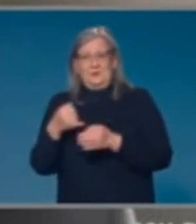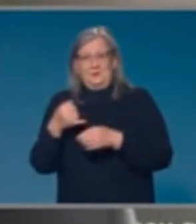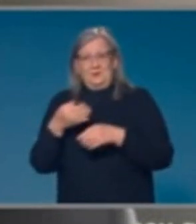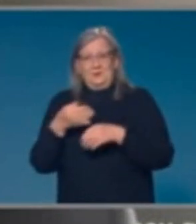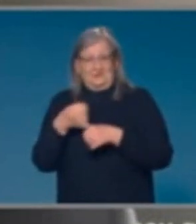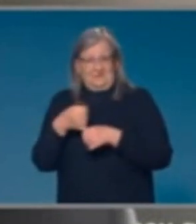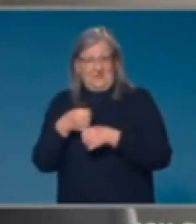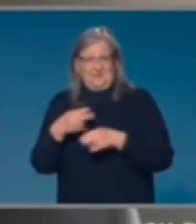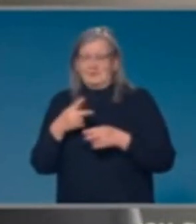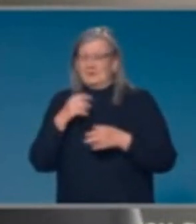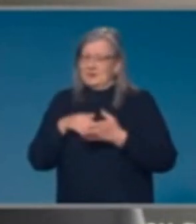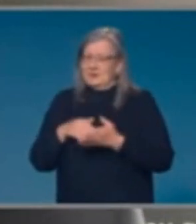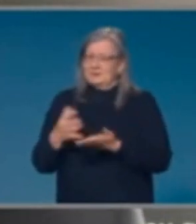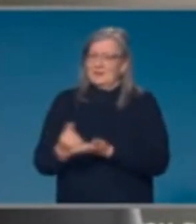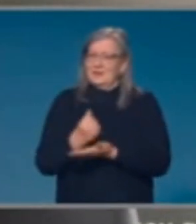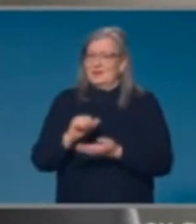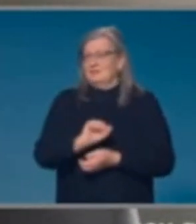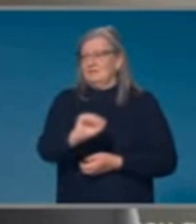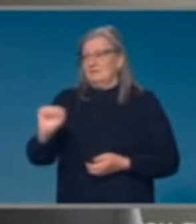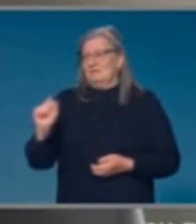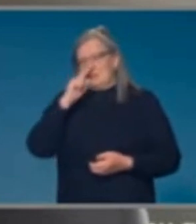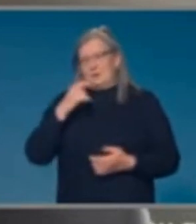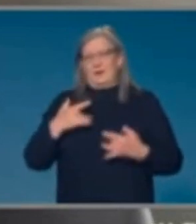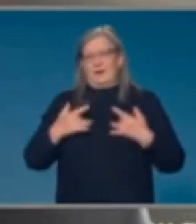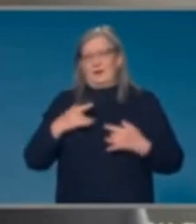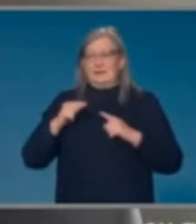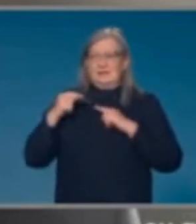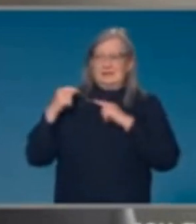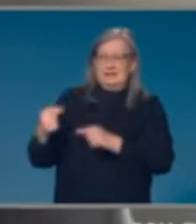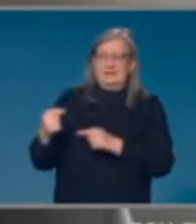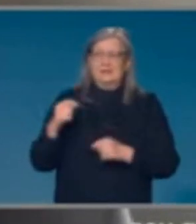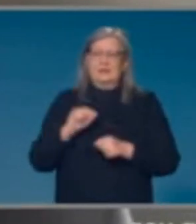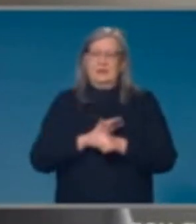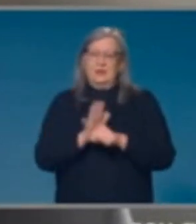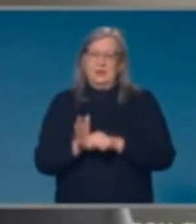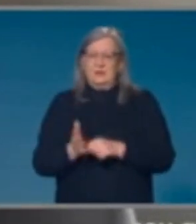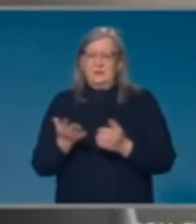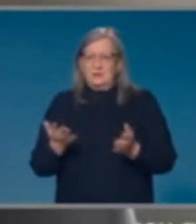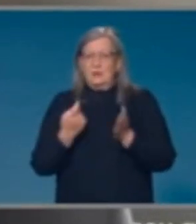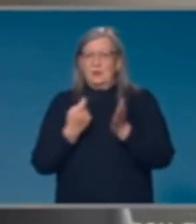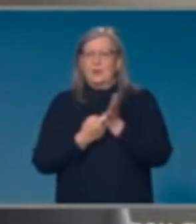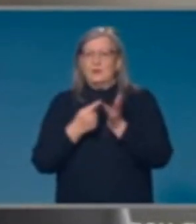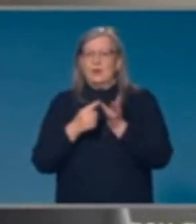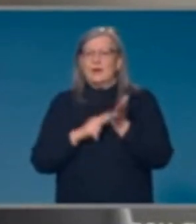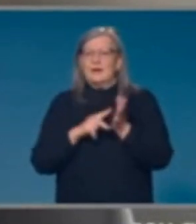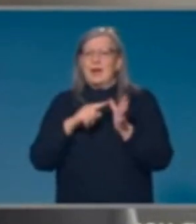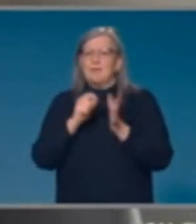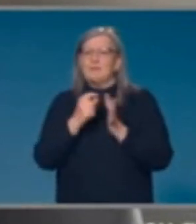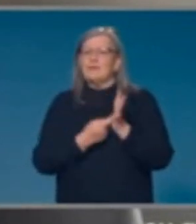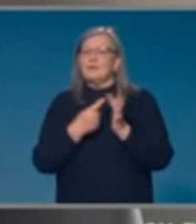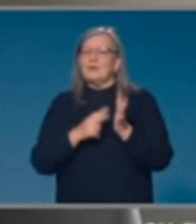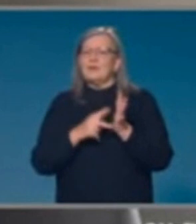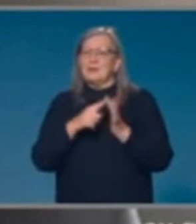against COVID-19. The first of those, Ronapreve, 15,000 units.